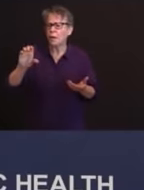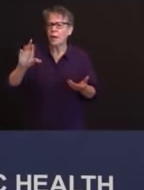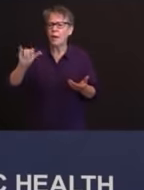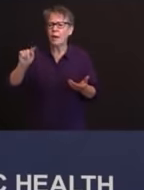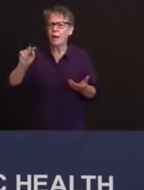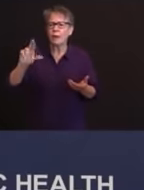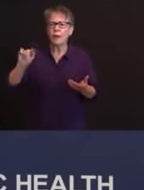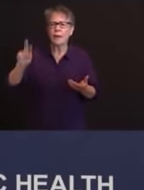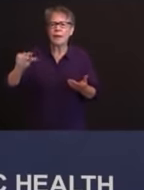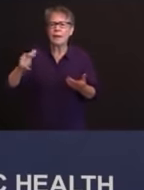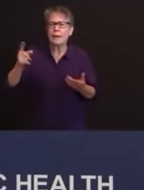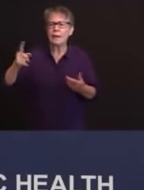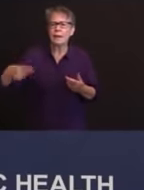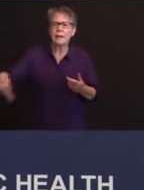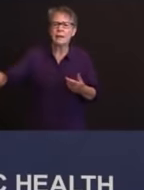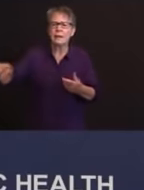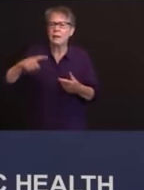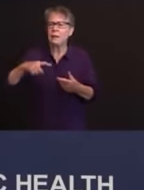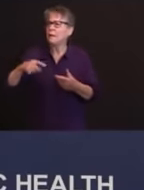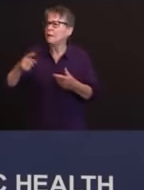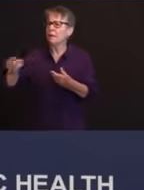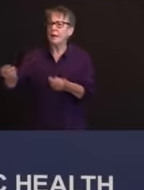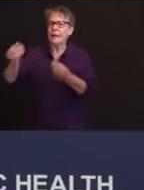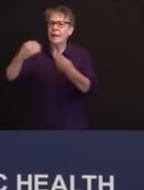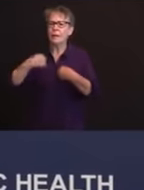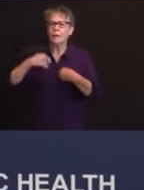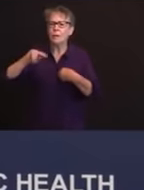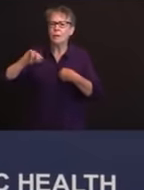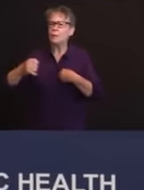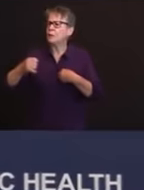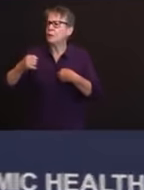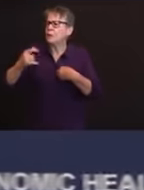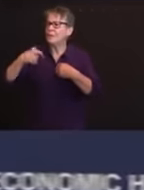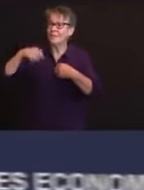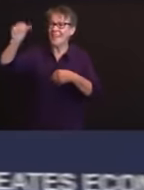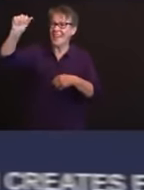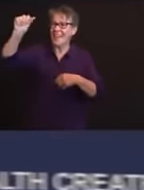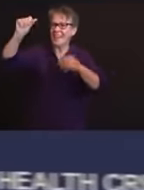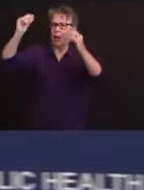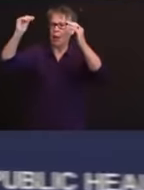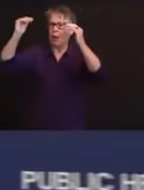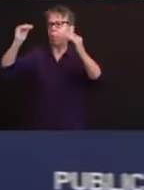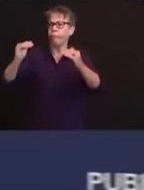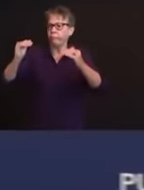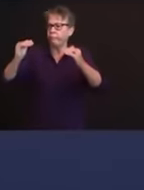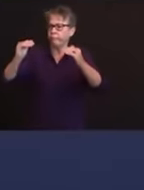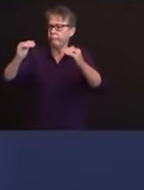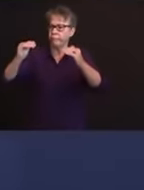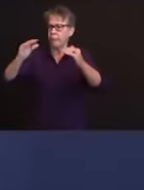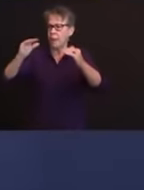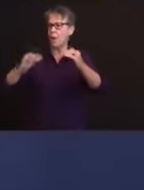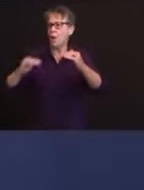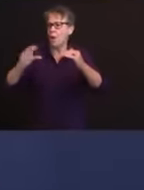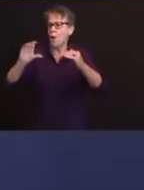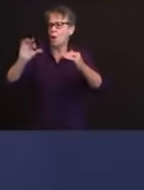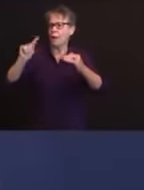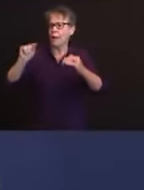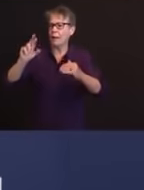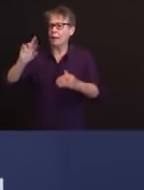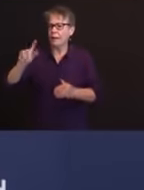Judy, do you want to hit the vaccine and then I'll hit the other ones that work? Sure. We have a professional advisory committee that includes our health equity